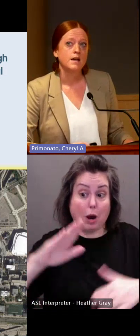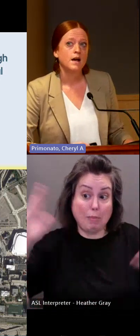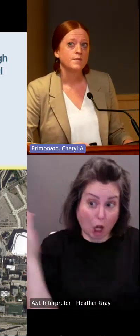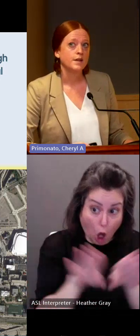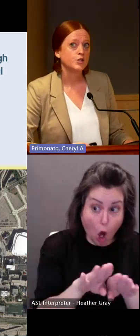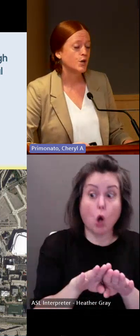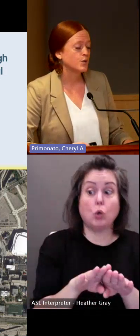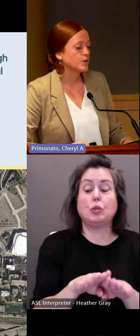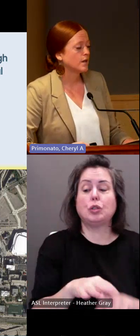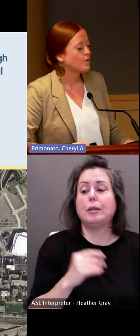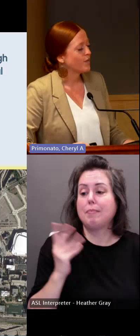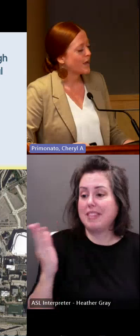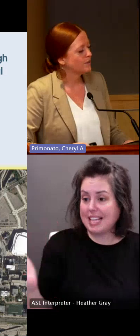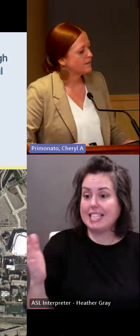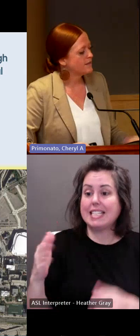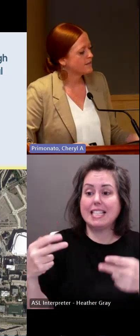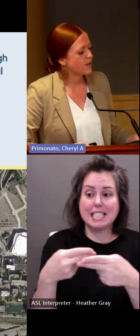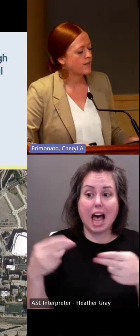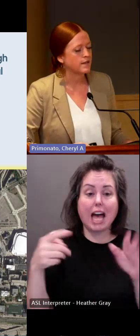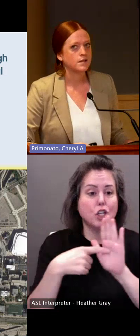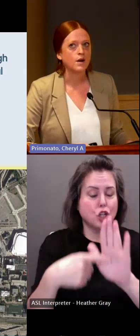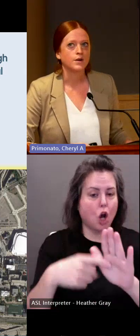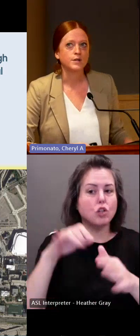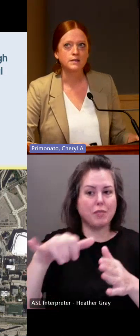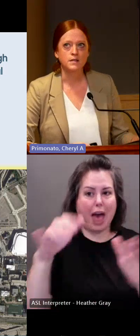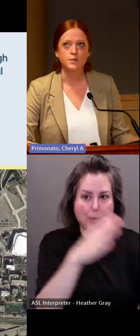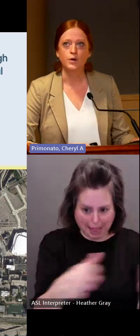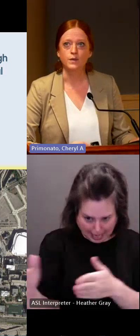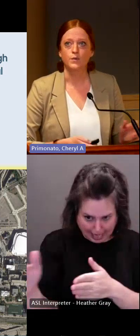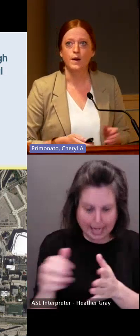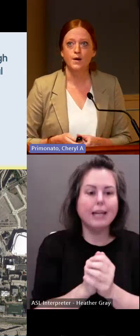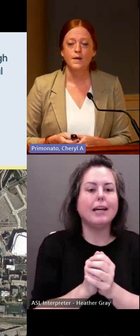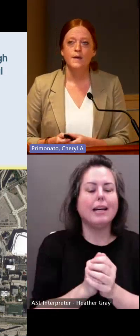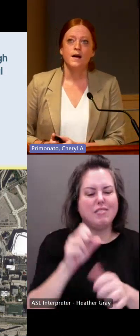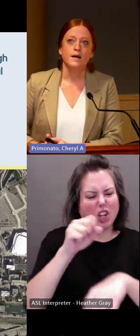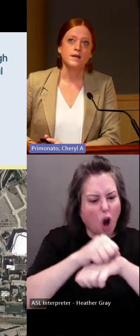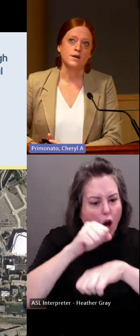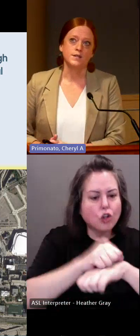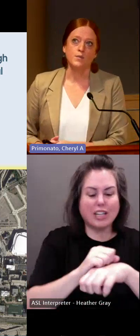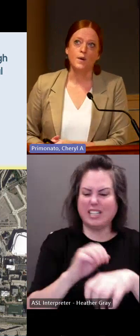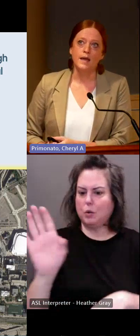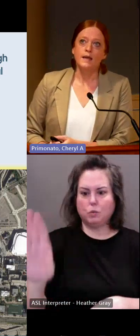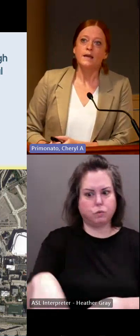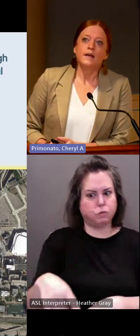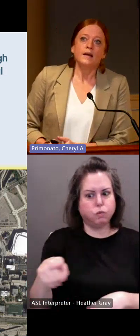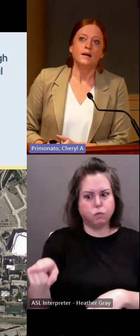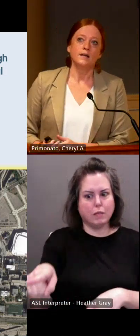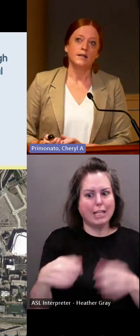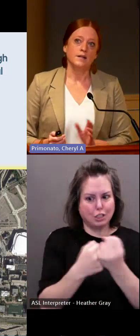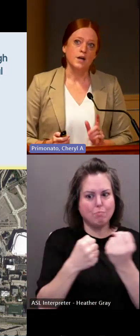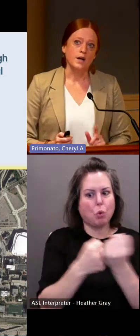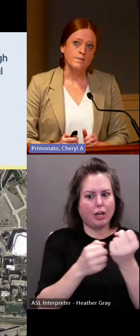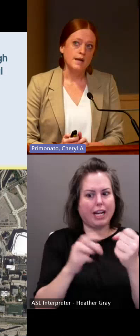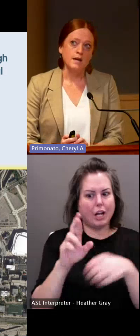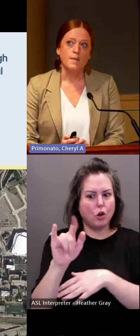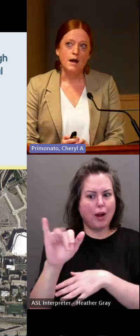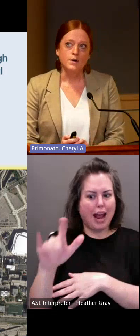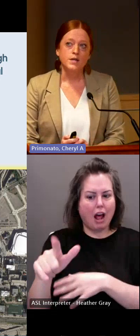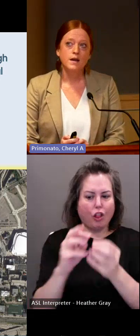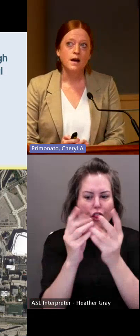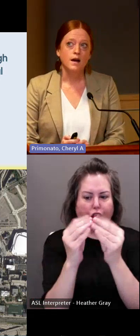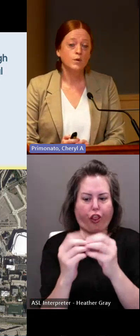slide that shows what that plinth is. So again, that's the concrete that's supporting the rail in our subway. And I'll talk in a